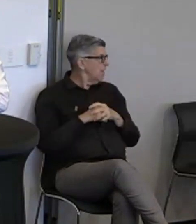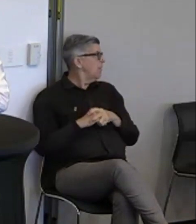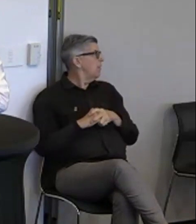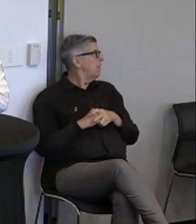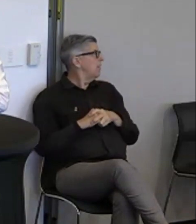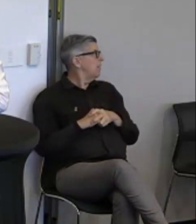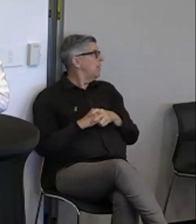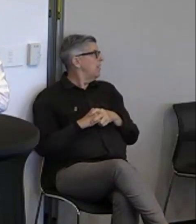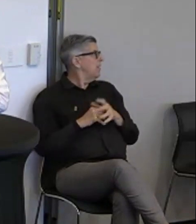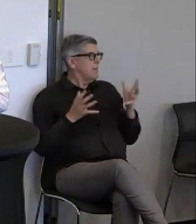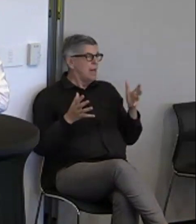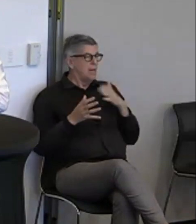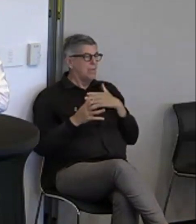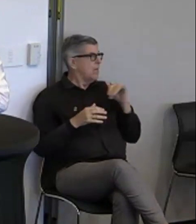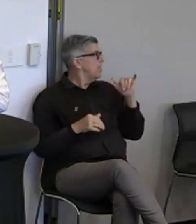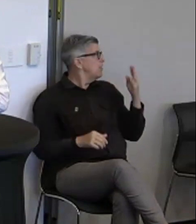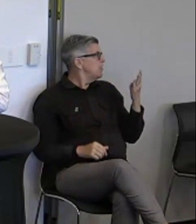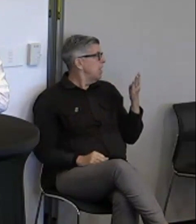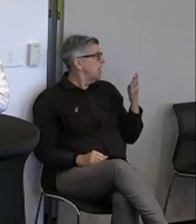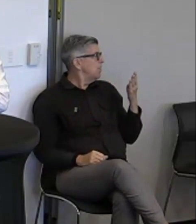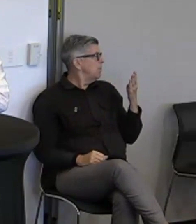lot of my job is to